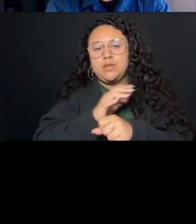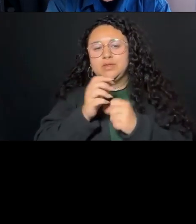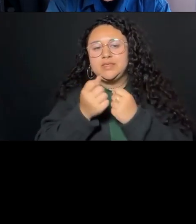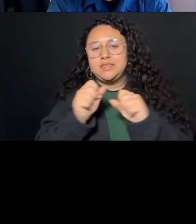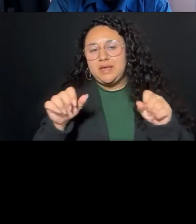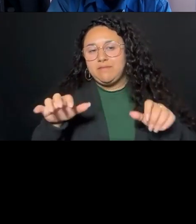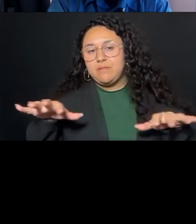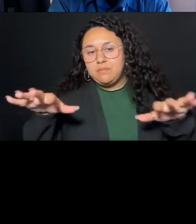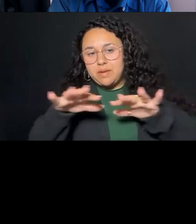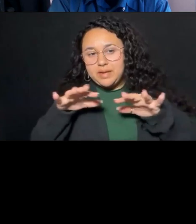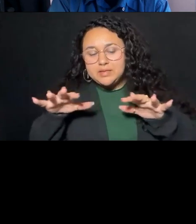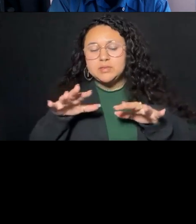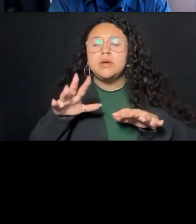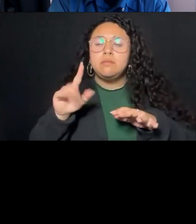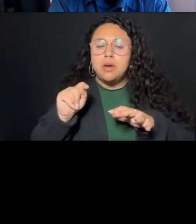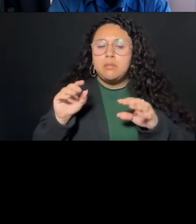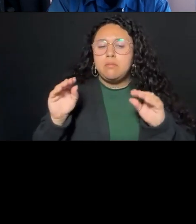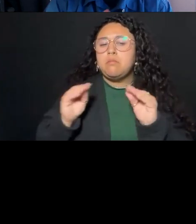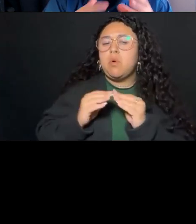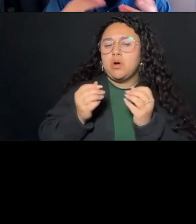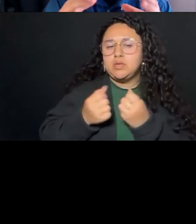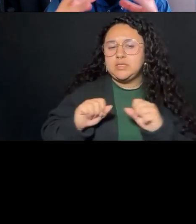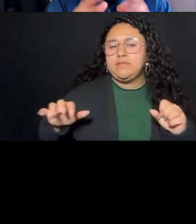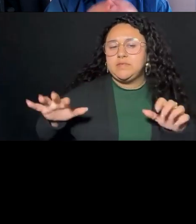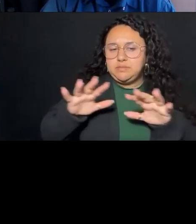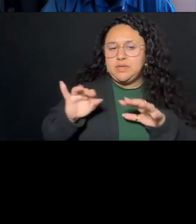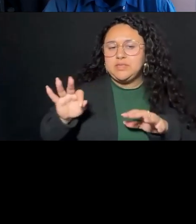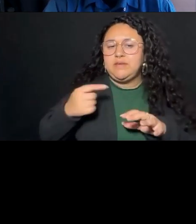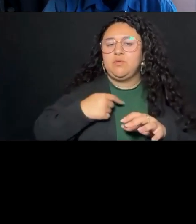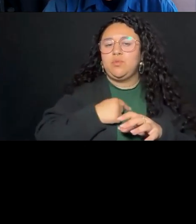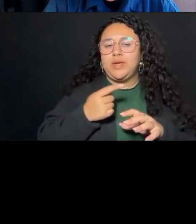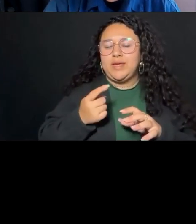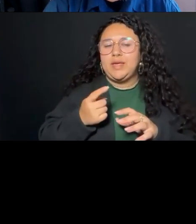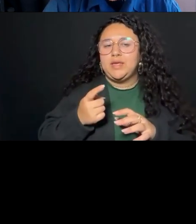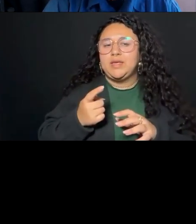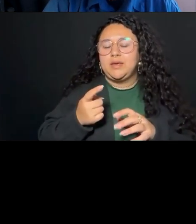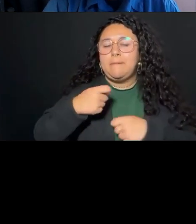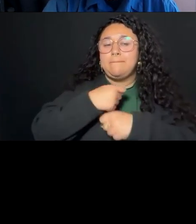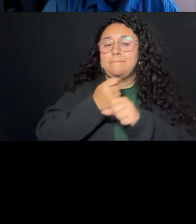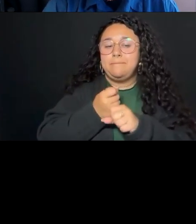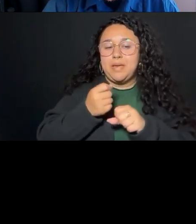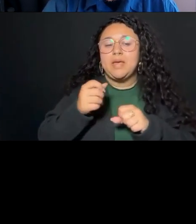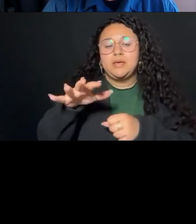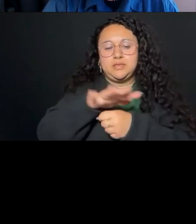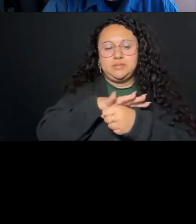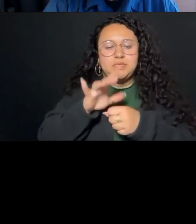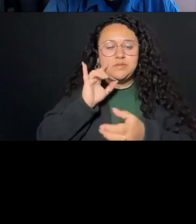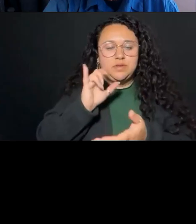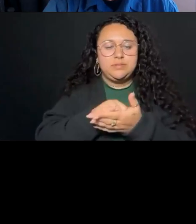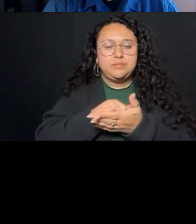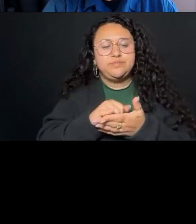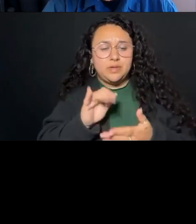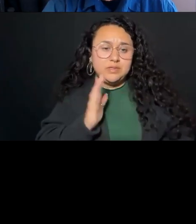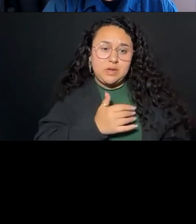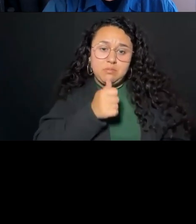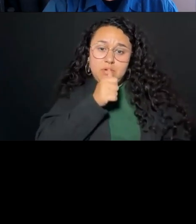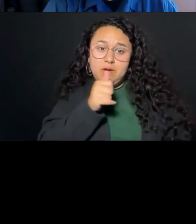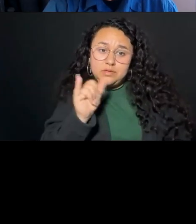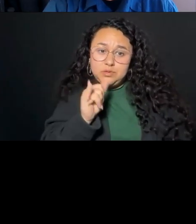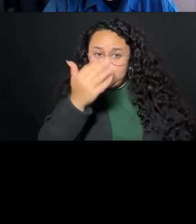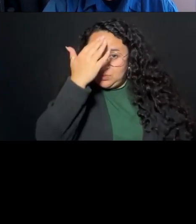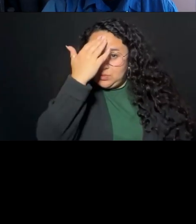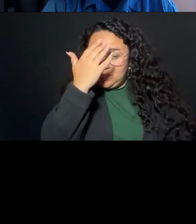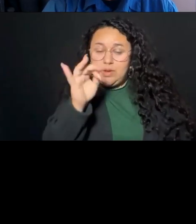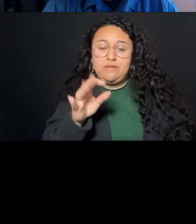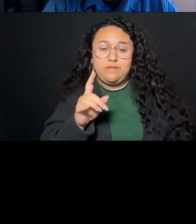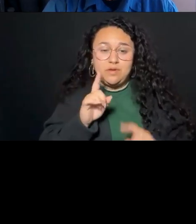be a safer place, if we work on creating that container. And is there privacy? If a conversation is